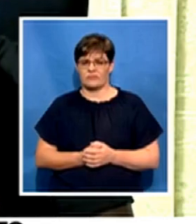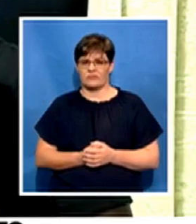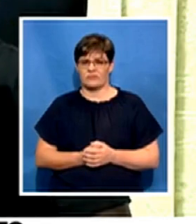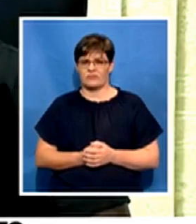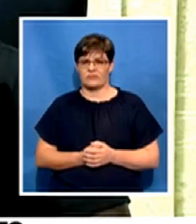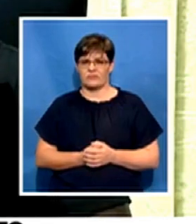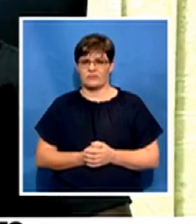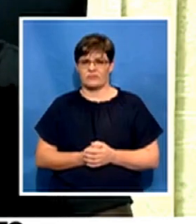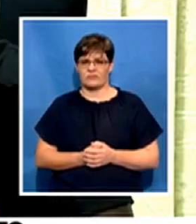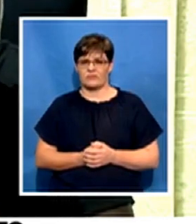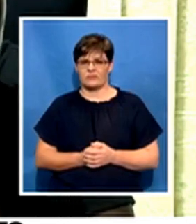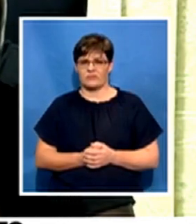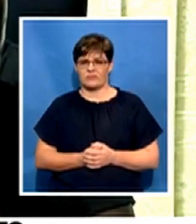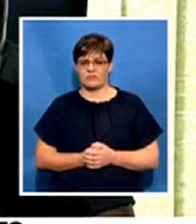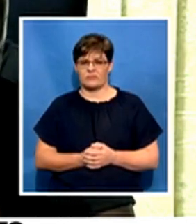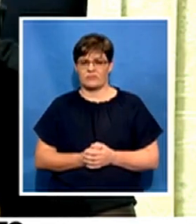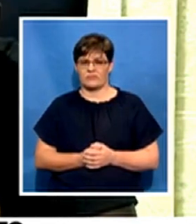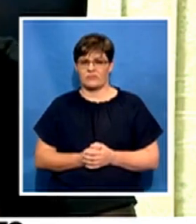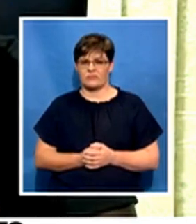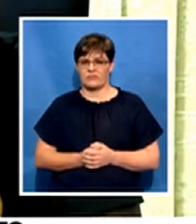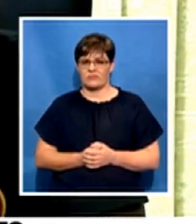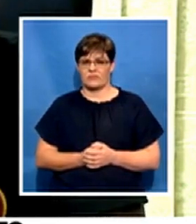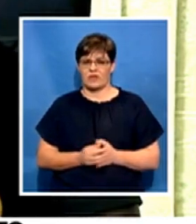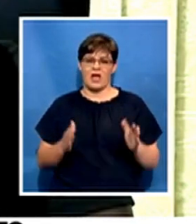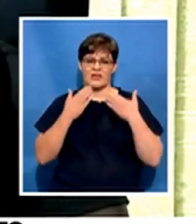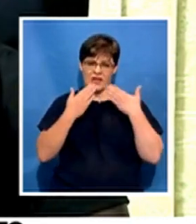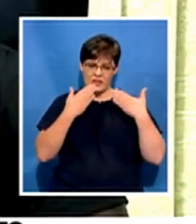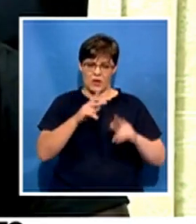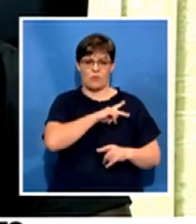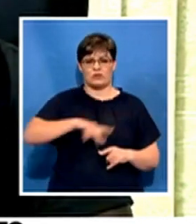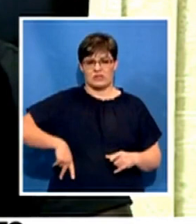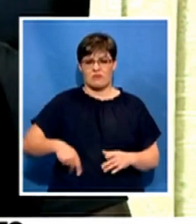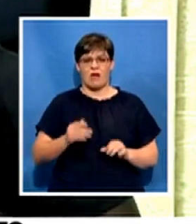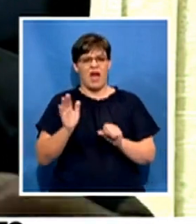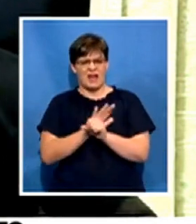Well, thank you very much, President. I think you covered this, so just one that is left.